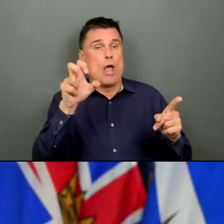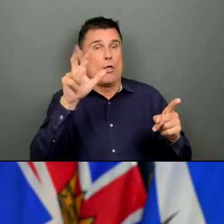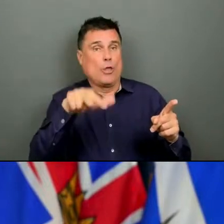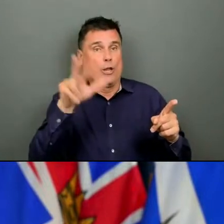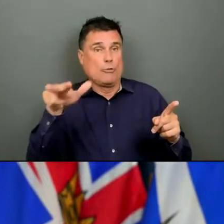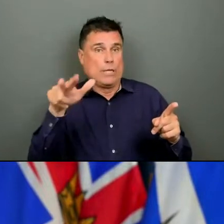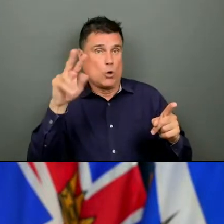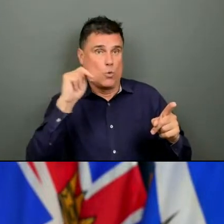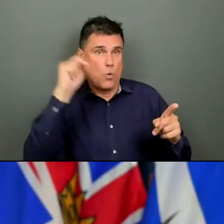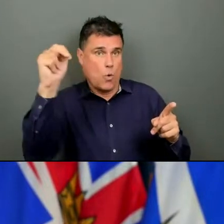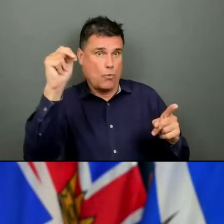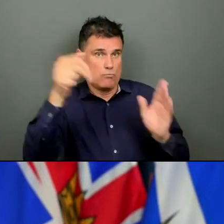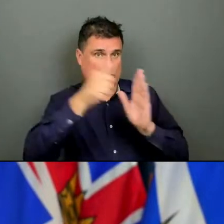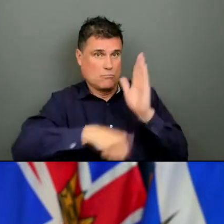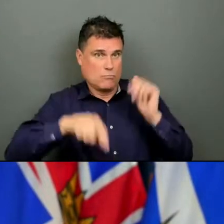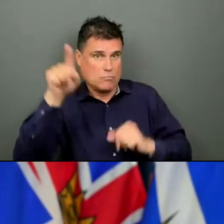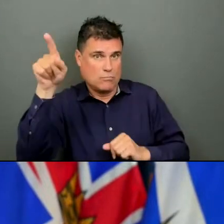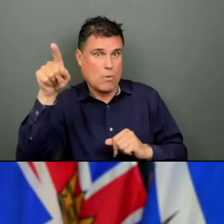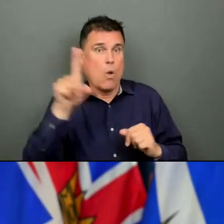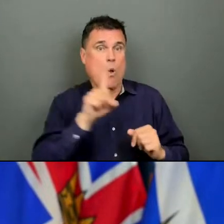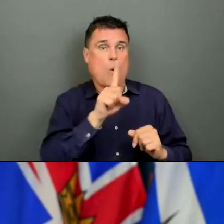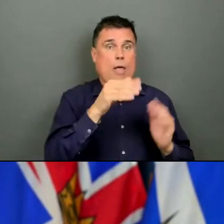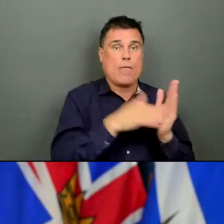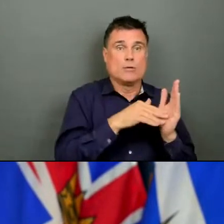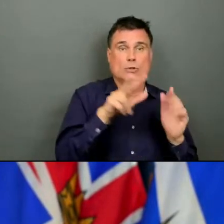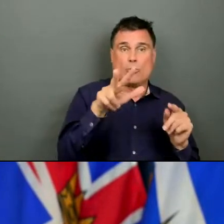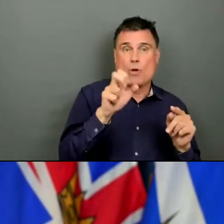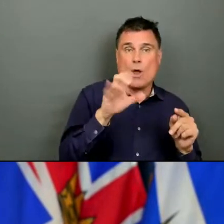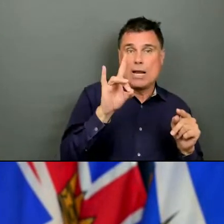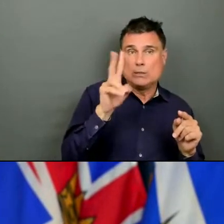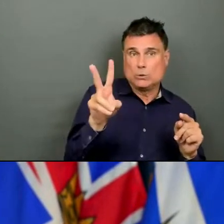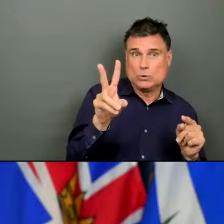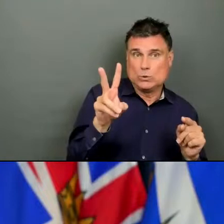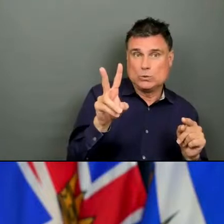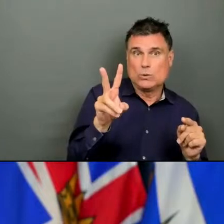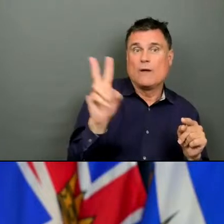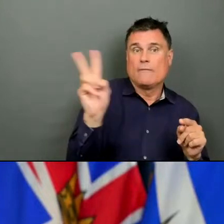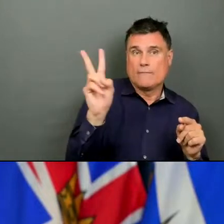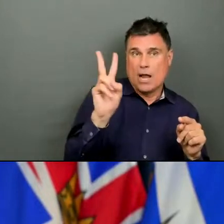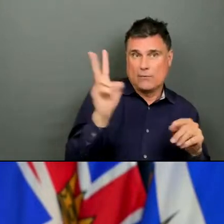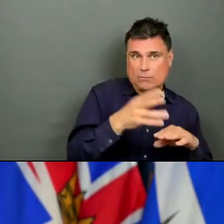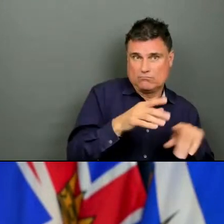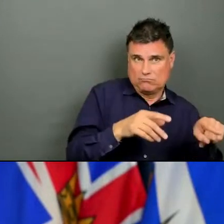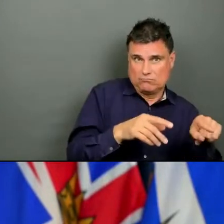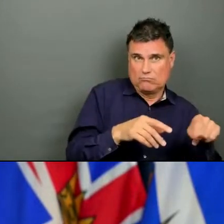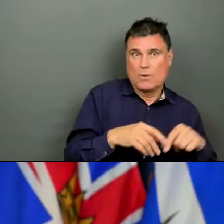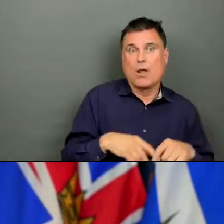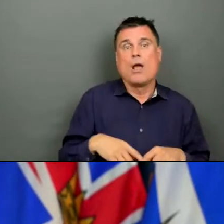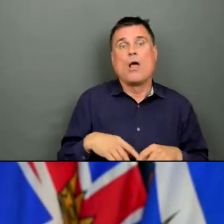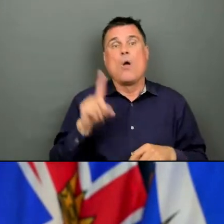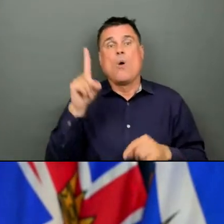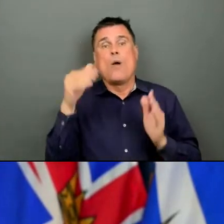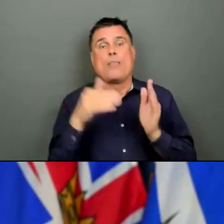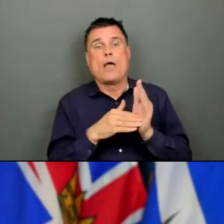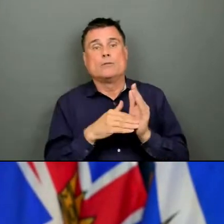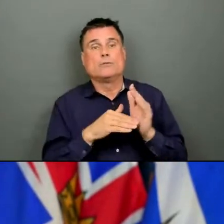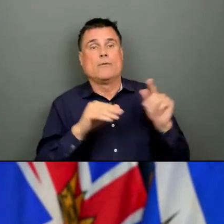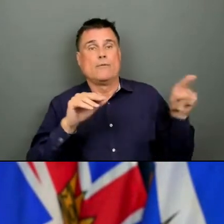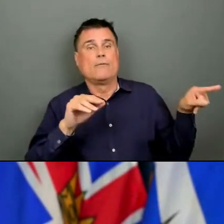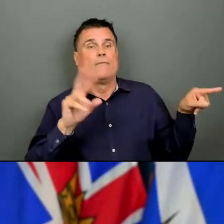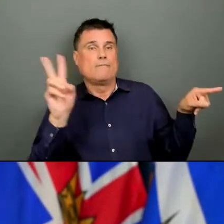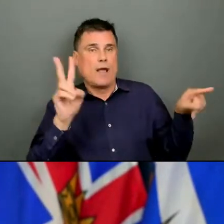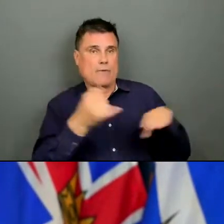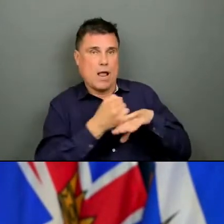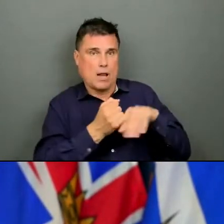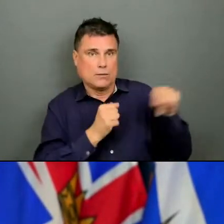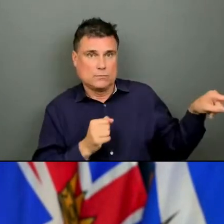Health, 1,382 in Vancouver Coastal Health, 1,313 in Vancouver Island Health, and 252 in the